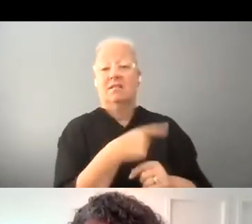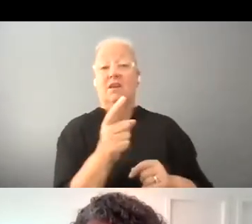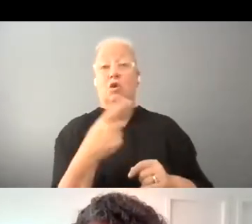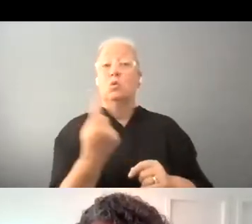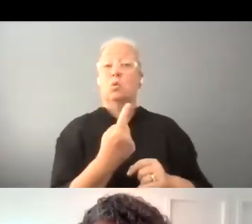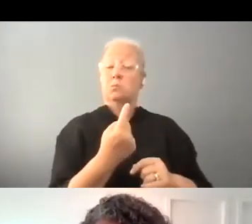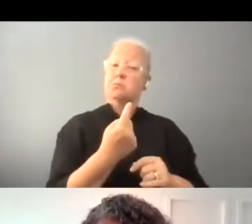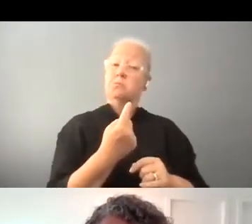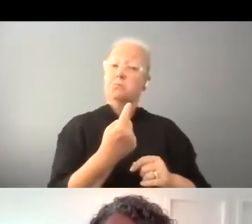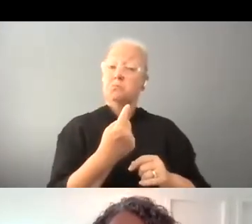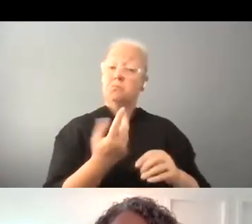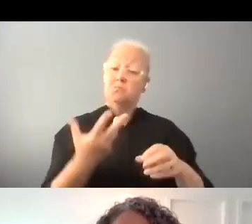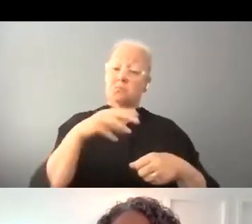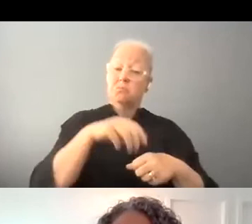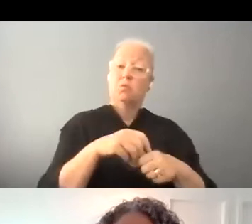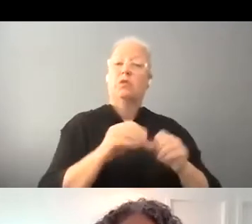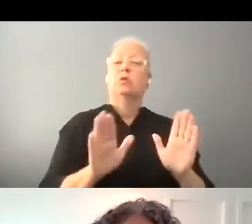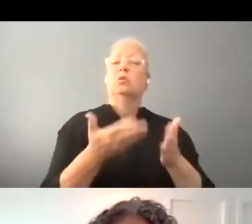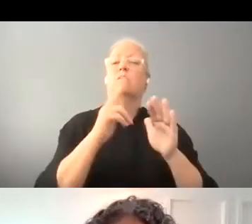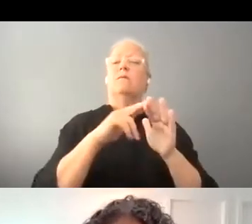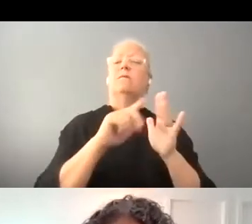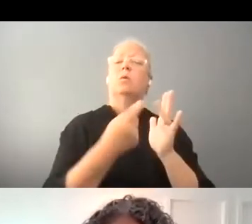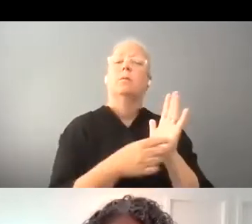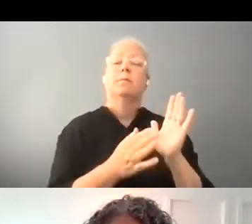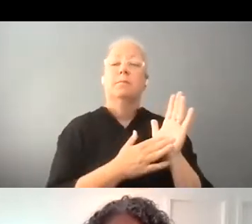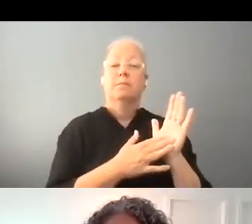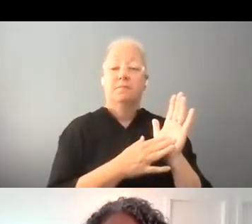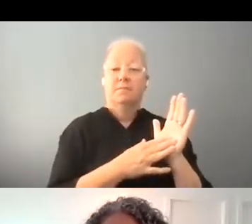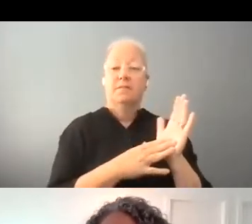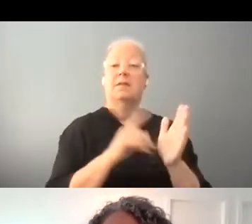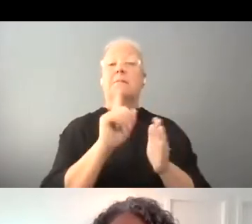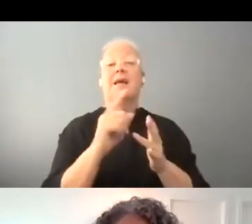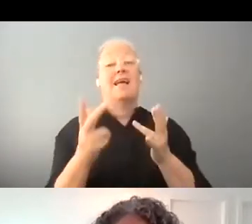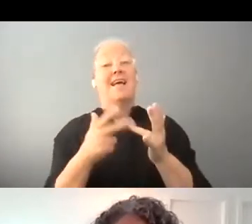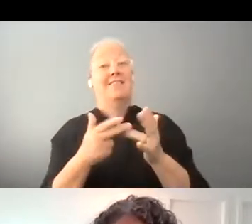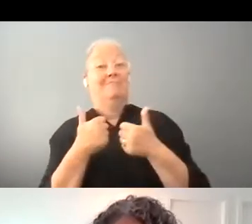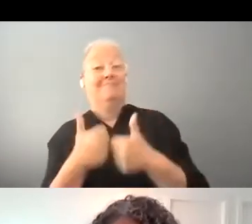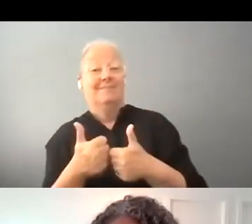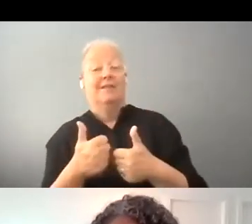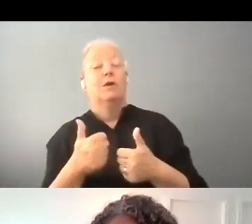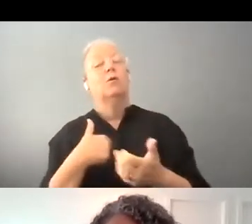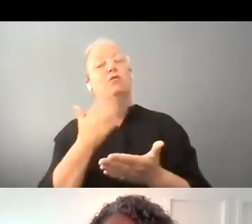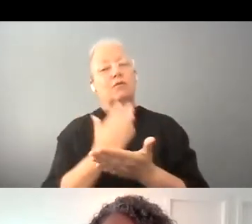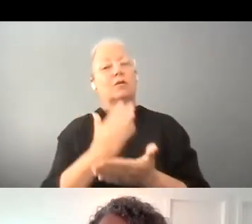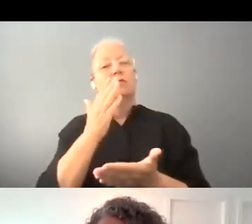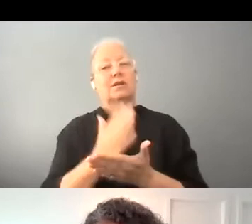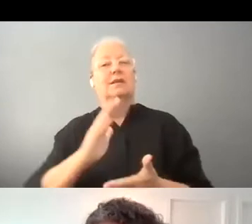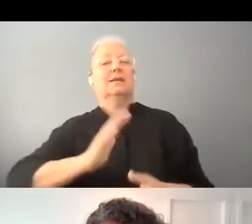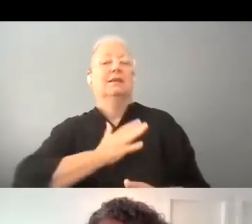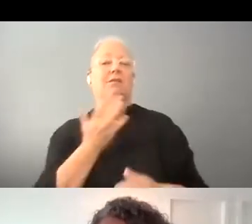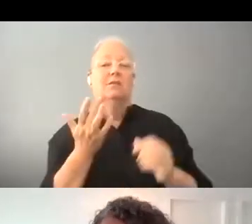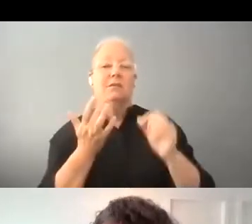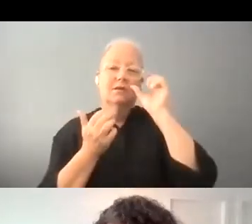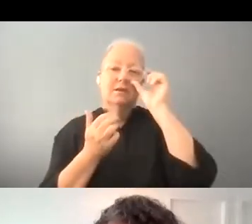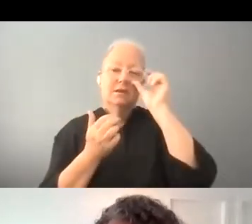with these short forms. So the other joy within this is we're really, really interested in, because you can